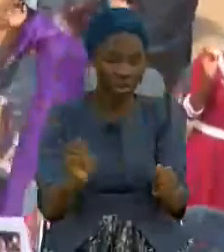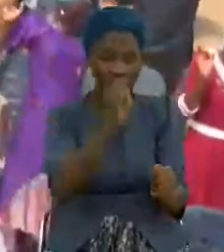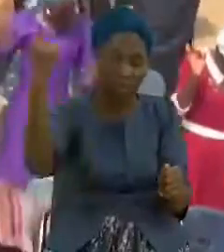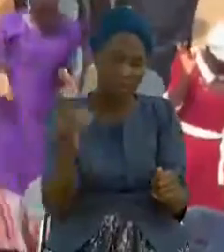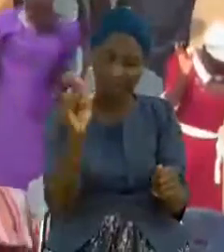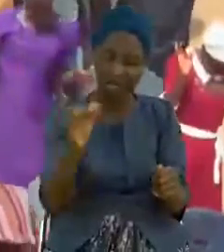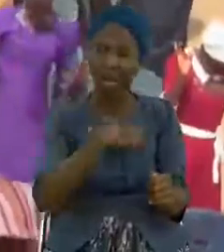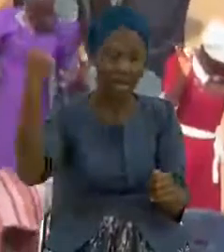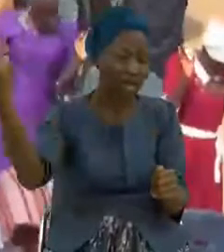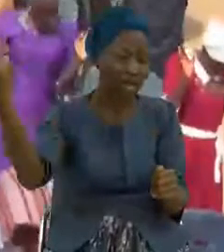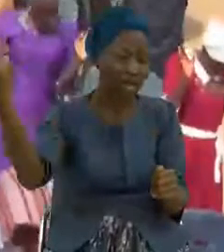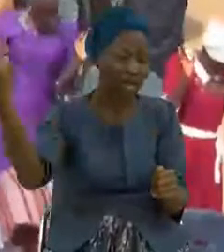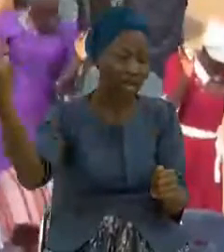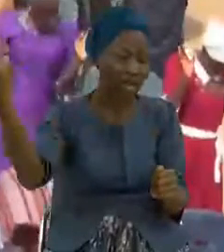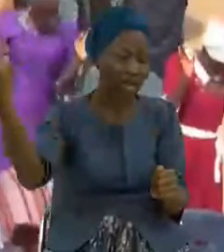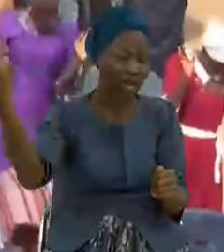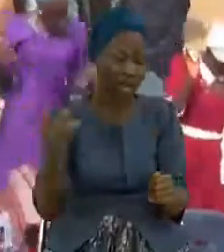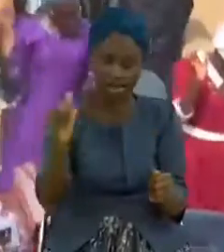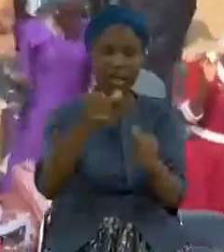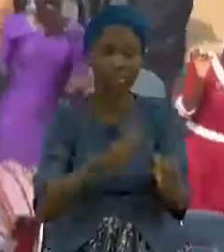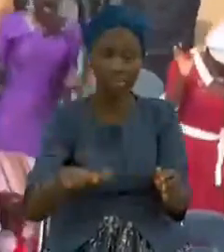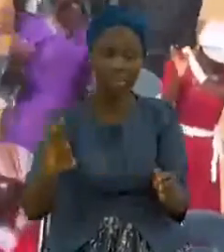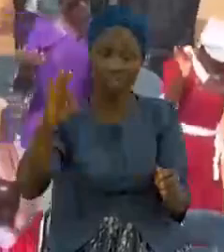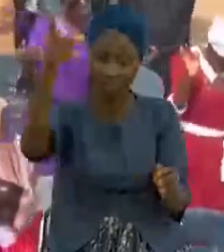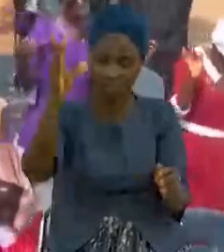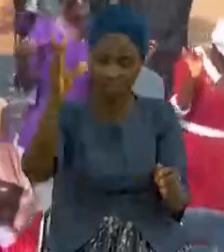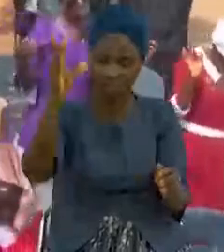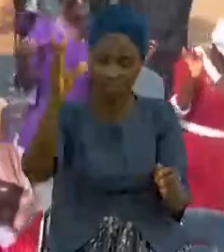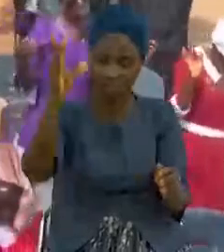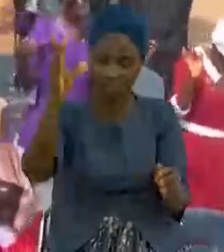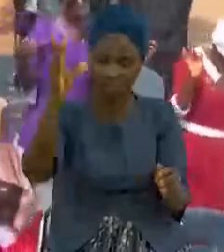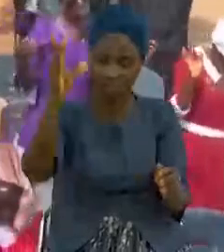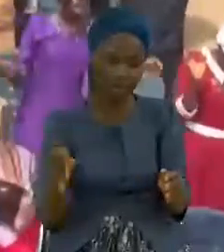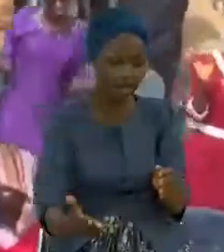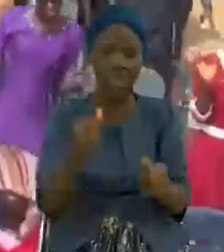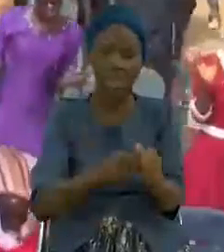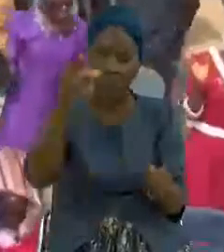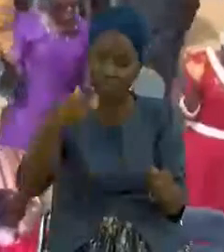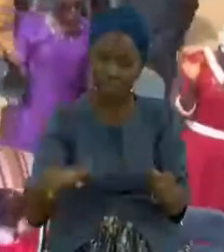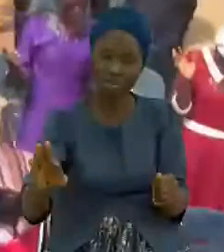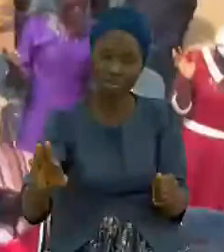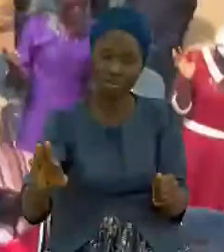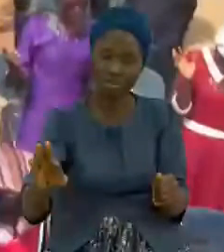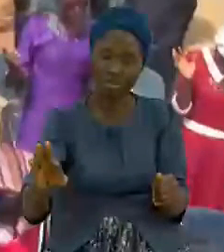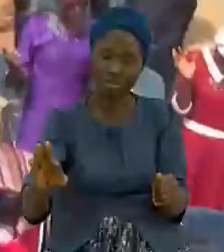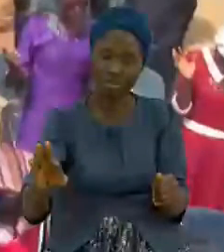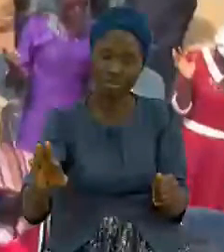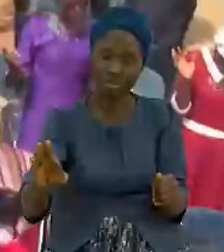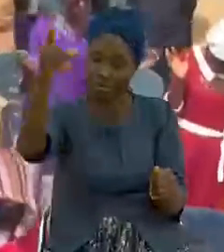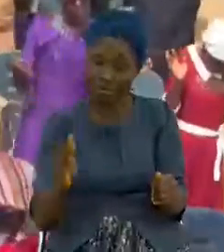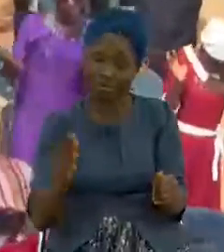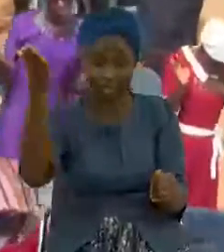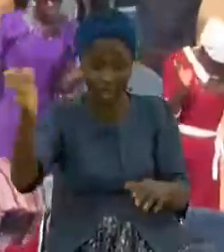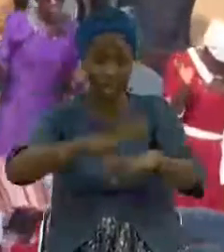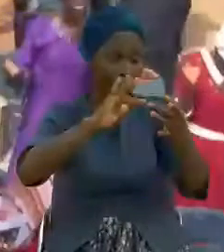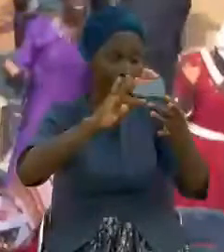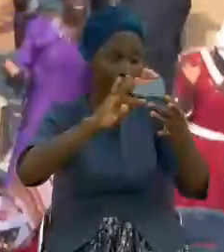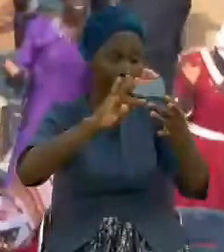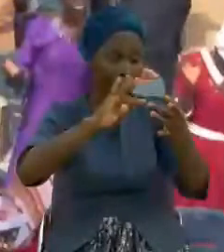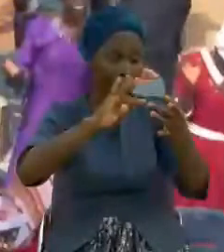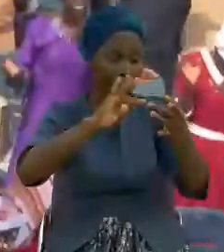every child of God there, online, everywhere, We will go with the Lord